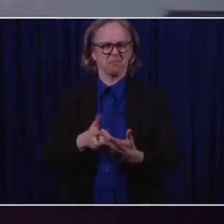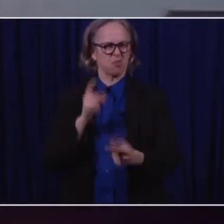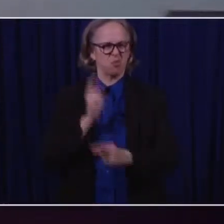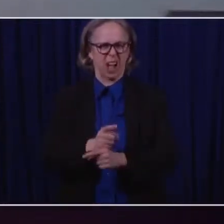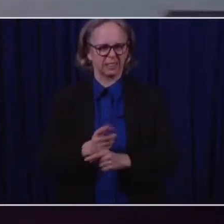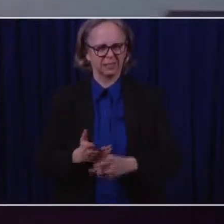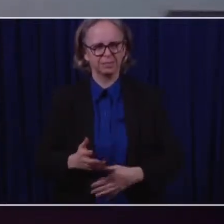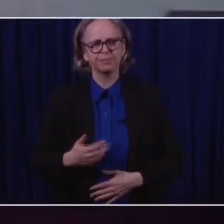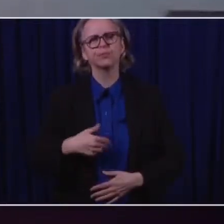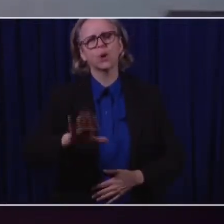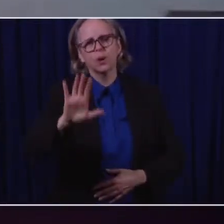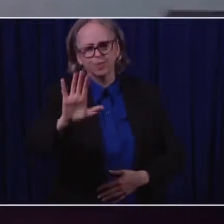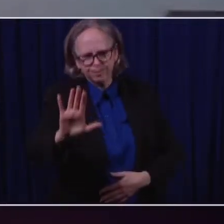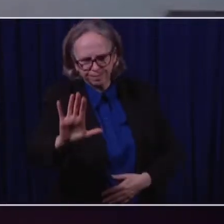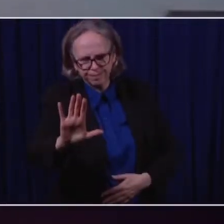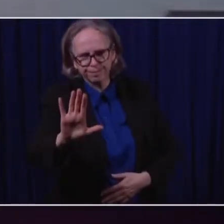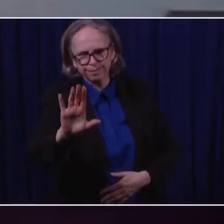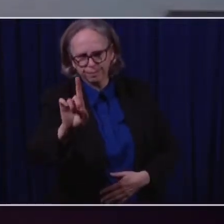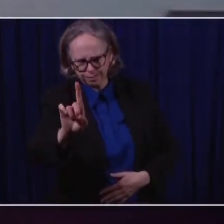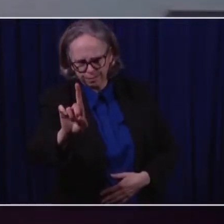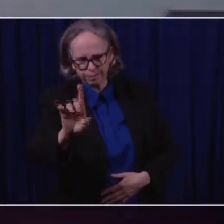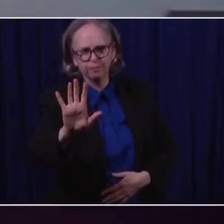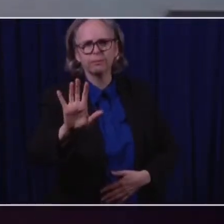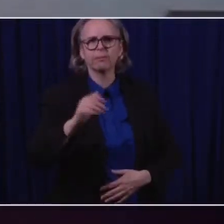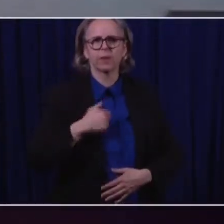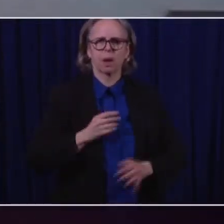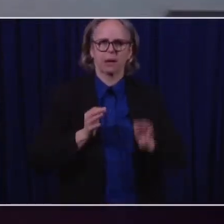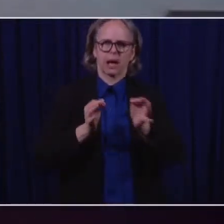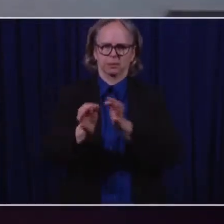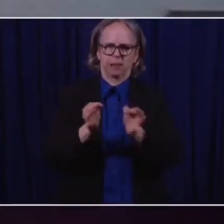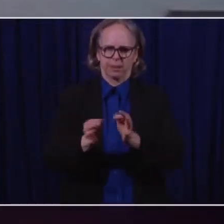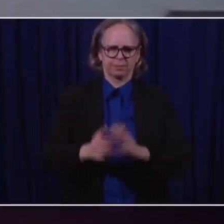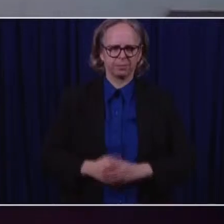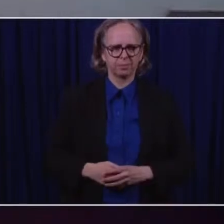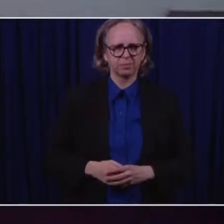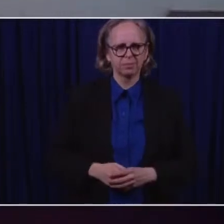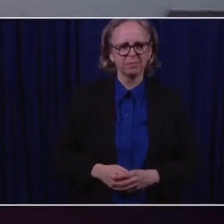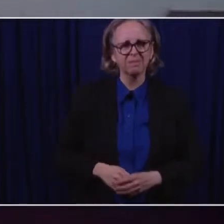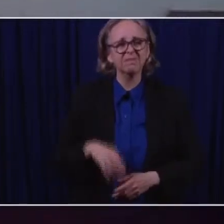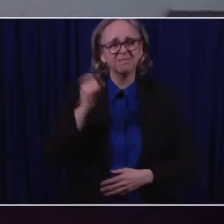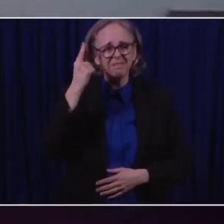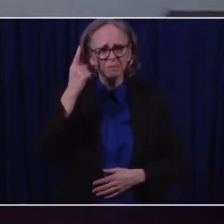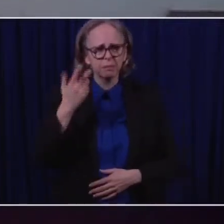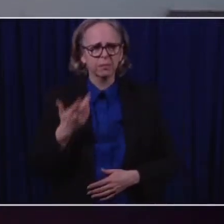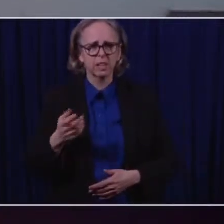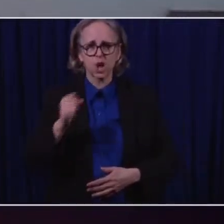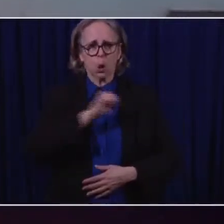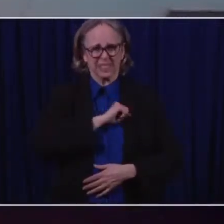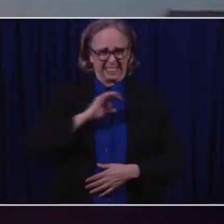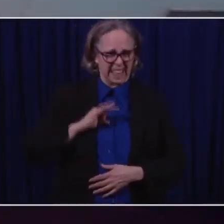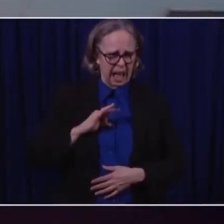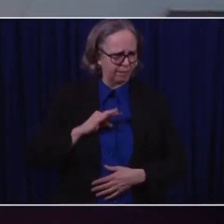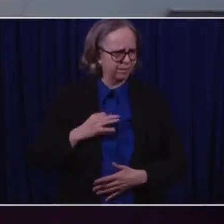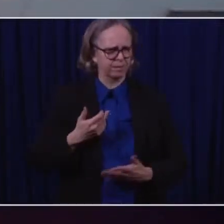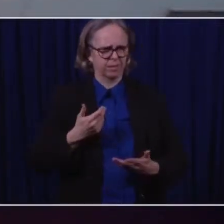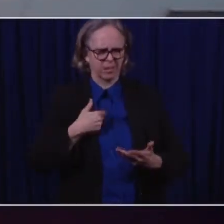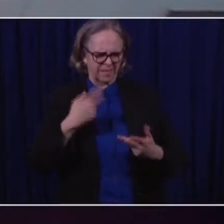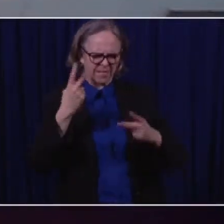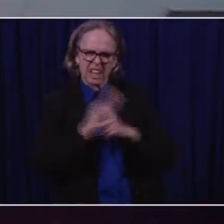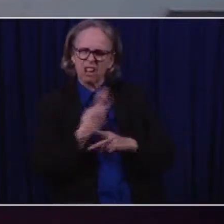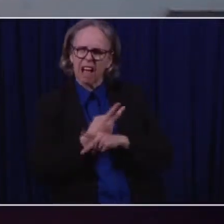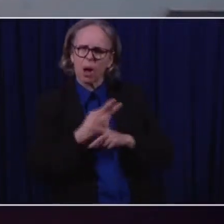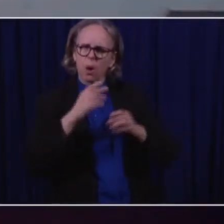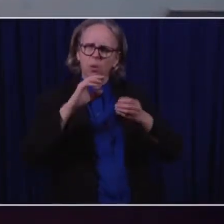back. But we are working with staff. We have been working with staff to understand the process, the points of entry for death